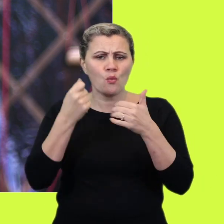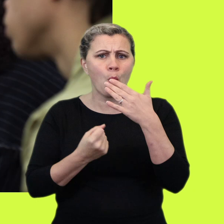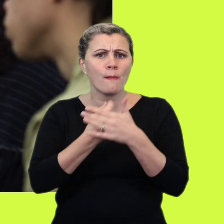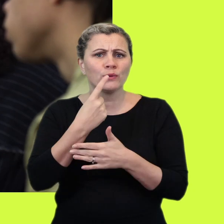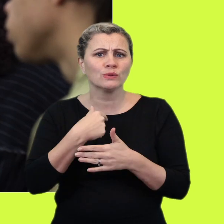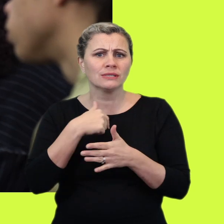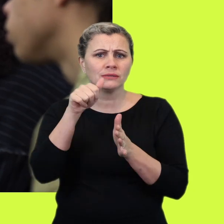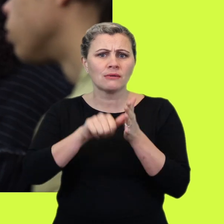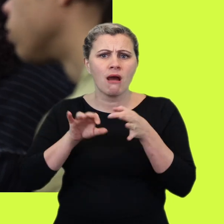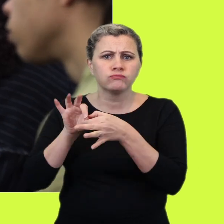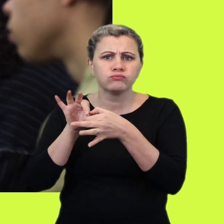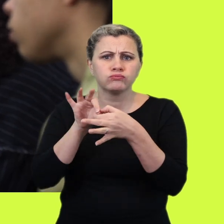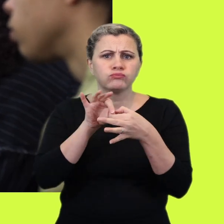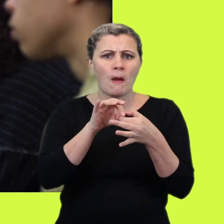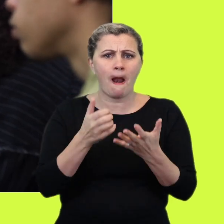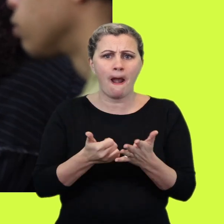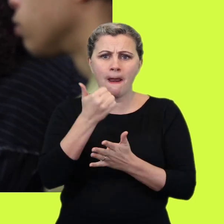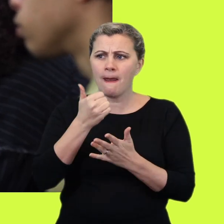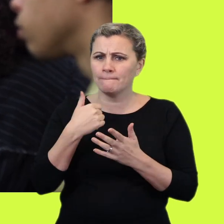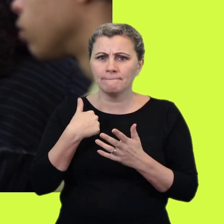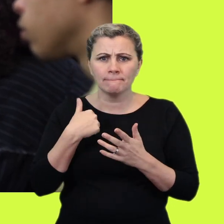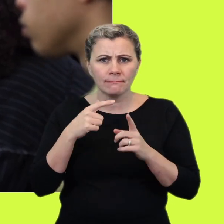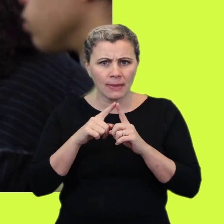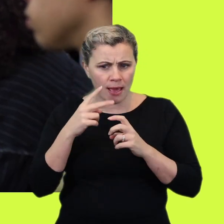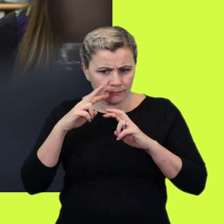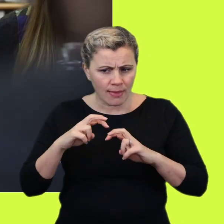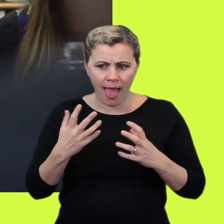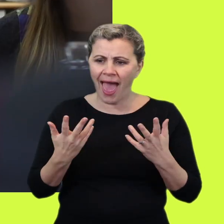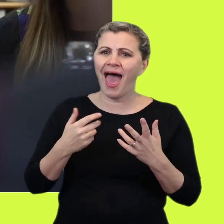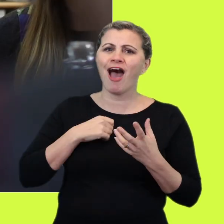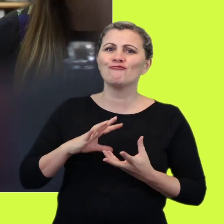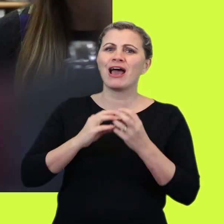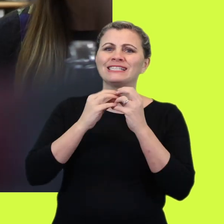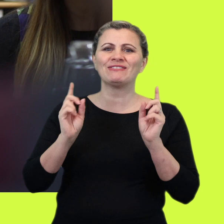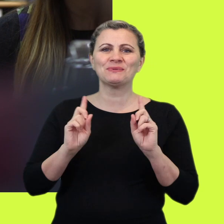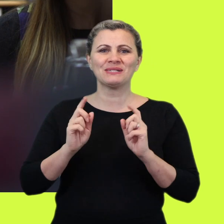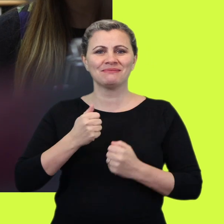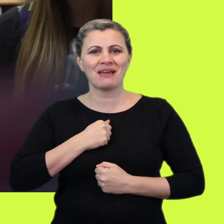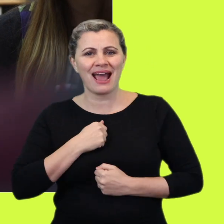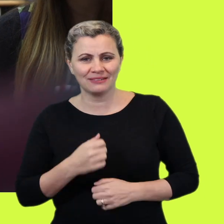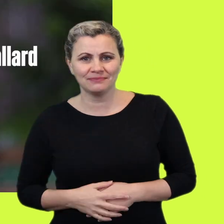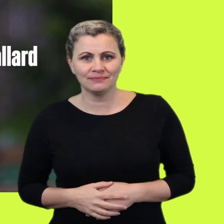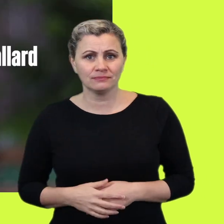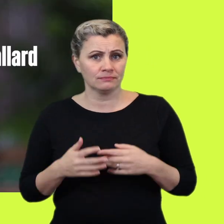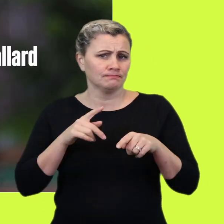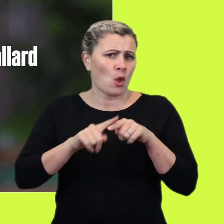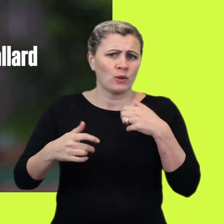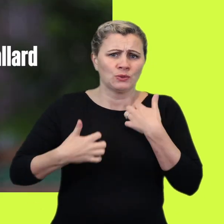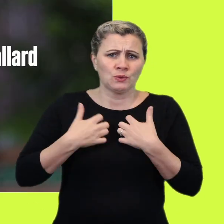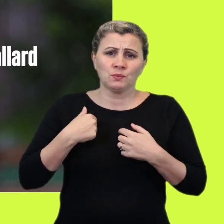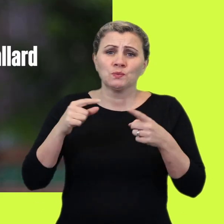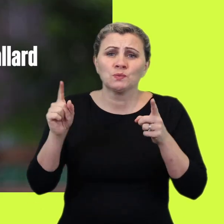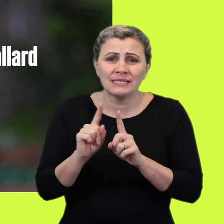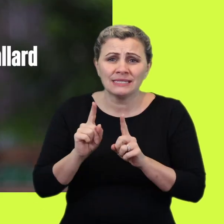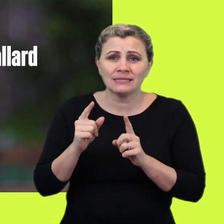start networking and to kind of help me find my feet with my creative career. What I'm most excited about is how we